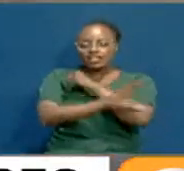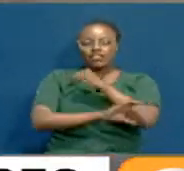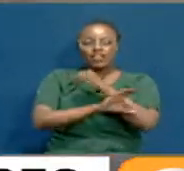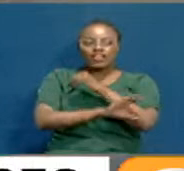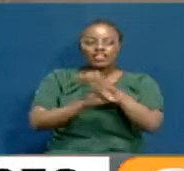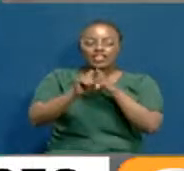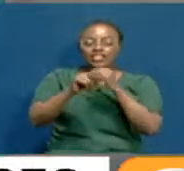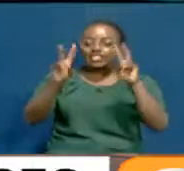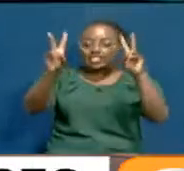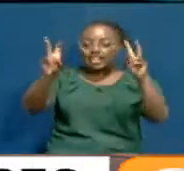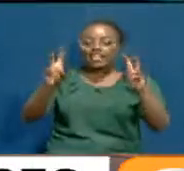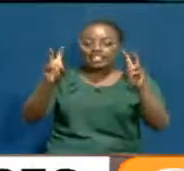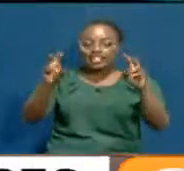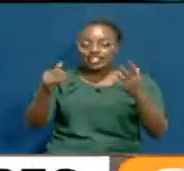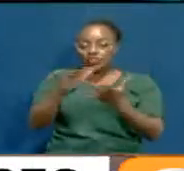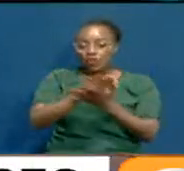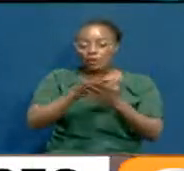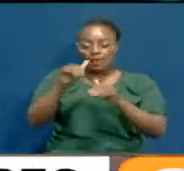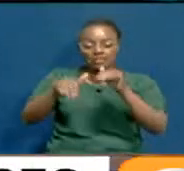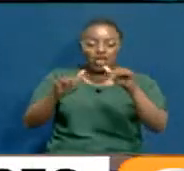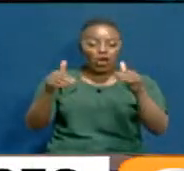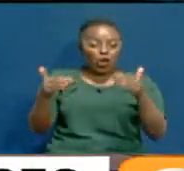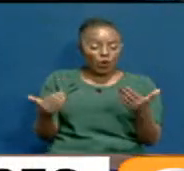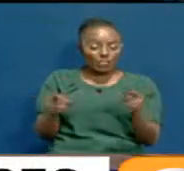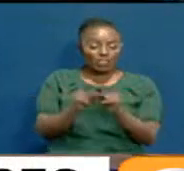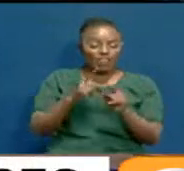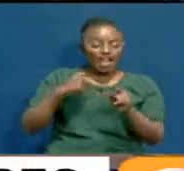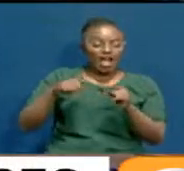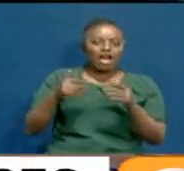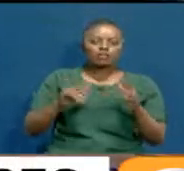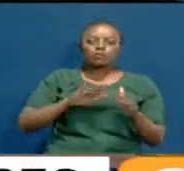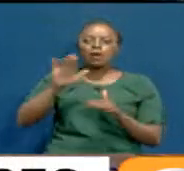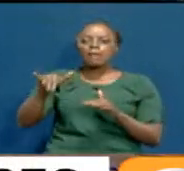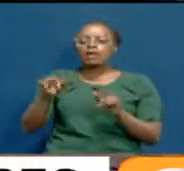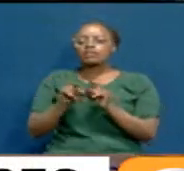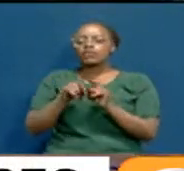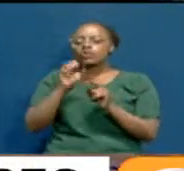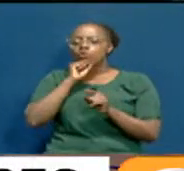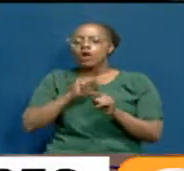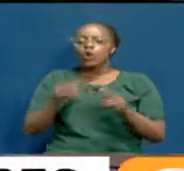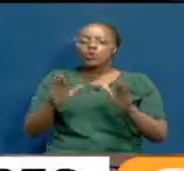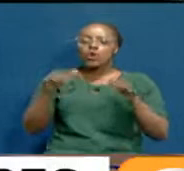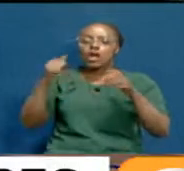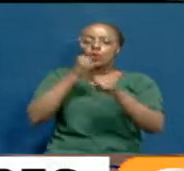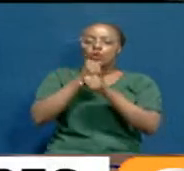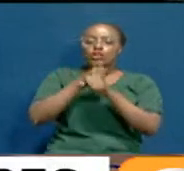Is this an issue-based election, or will we revert to our old ways of